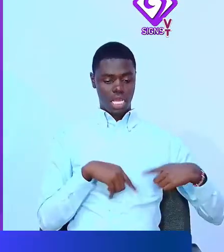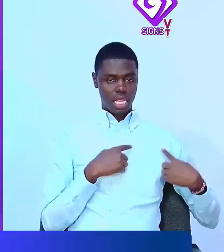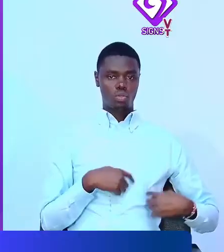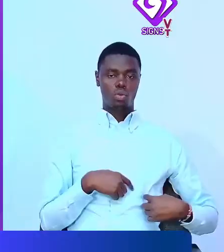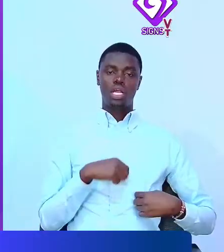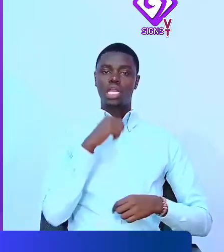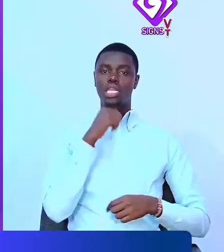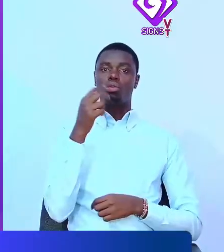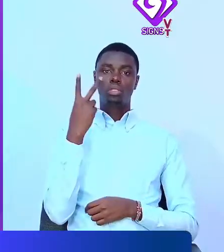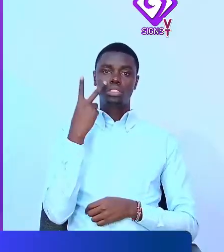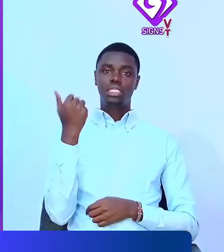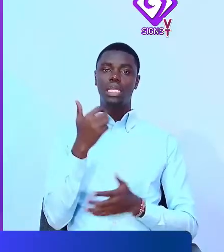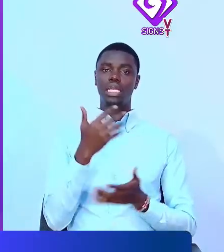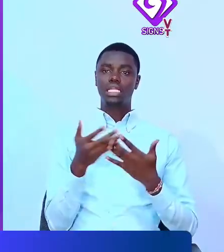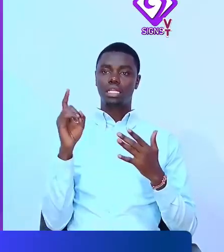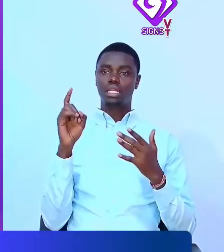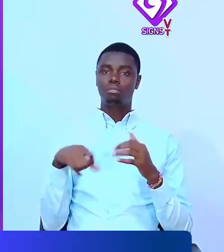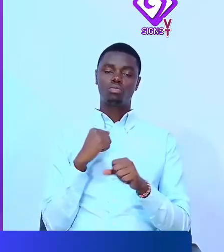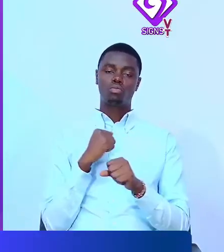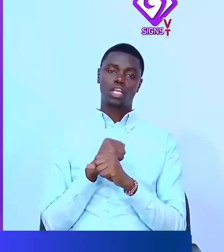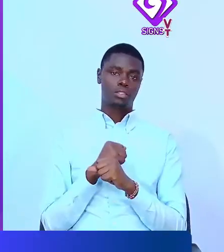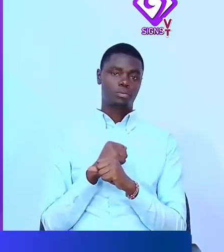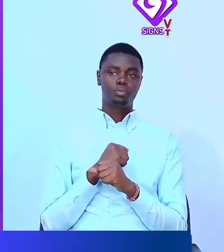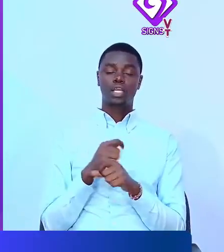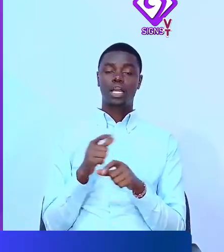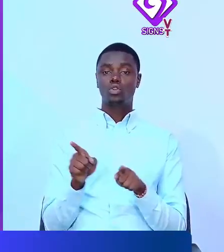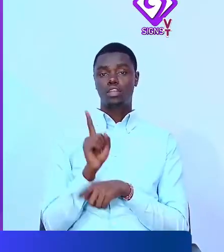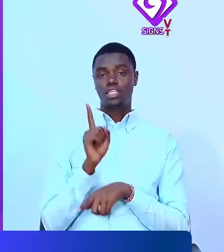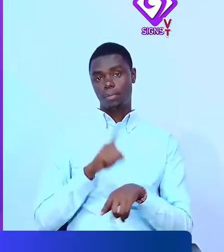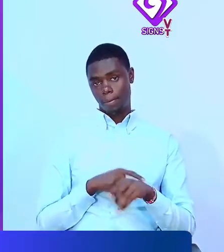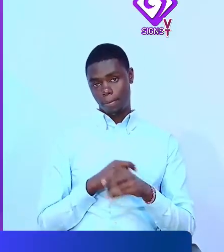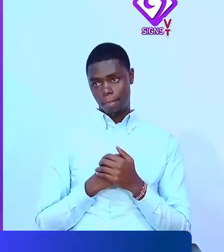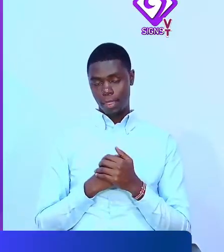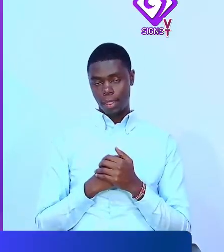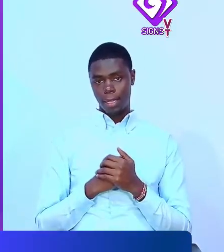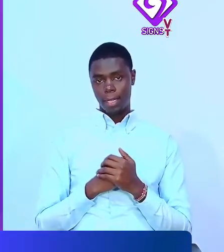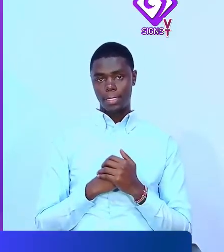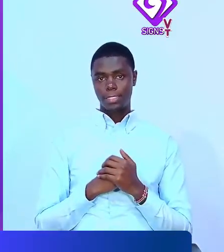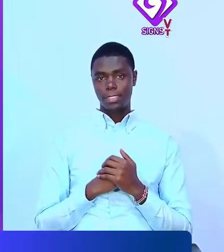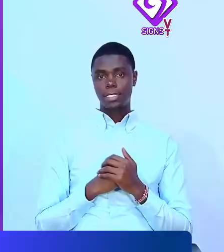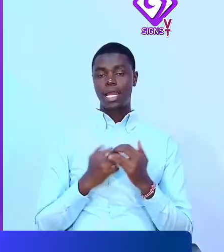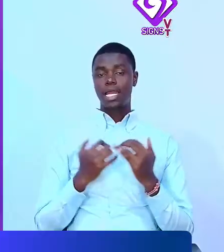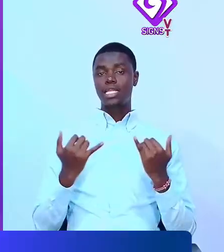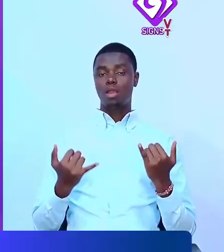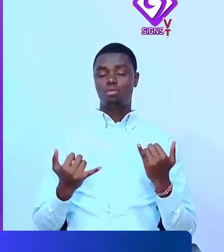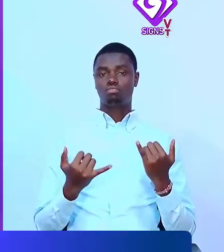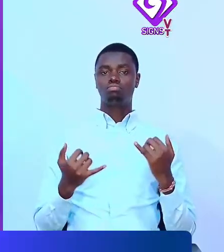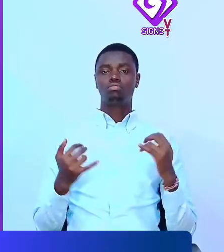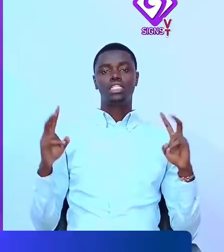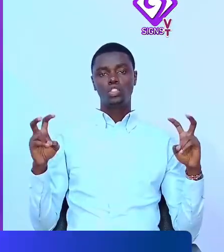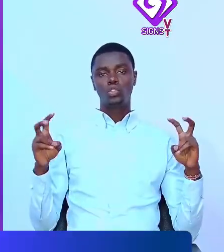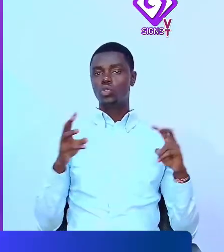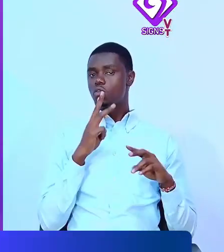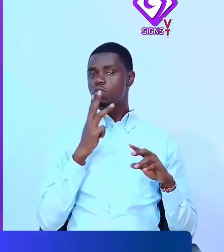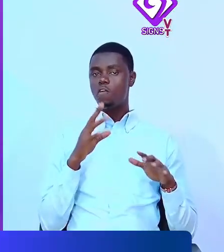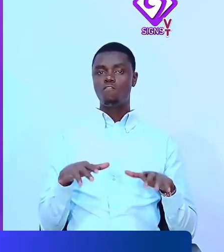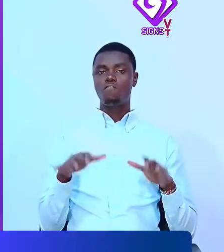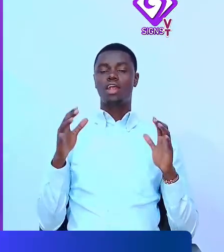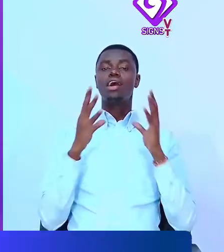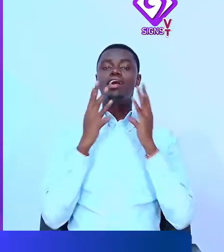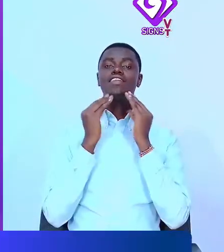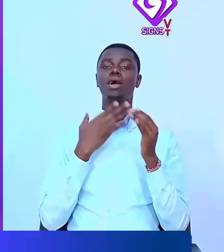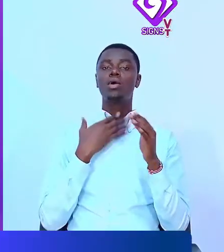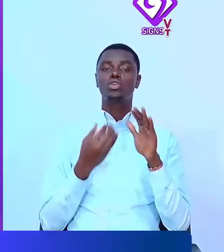see anything that they should protect for this country. At the same time, now talk about the issue of floods. And Alan, I want to explain